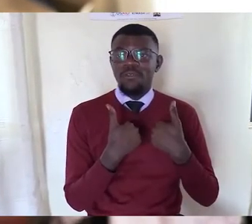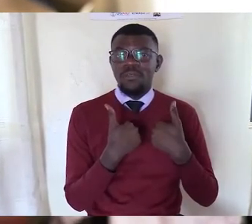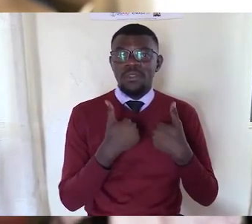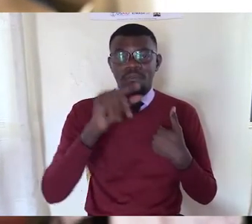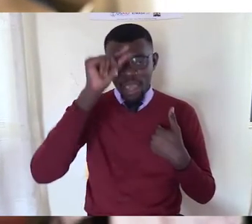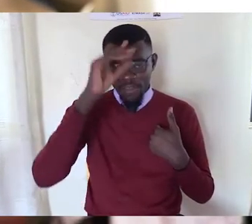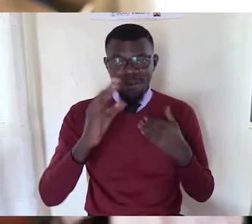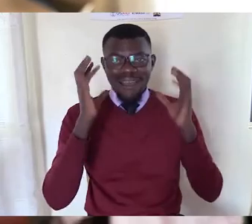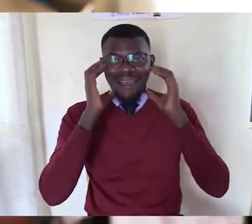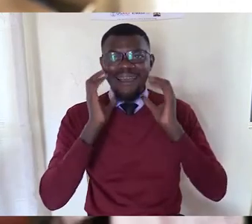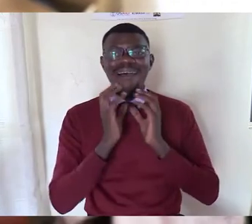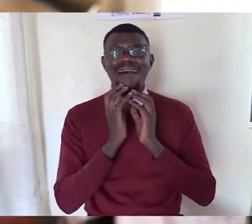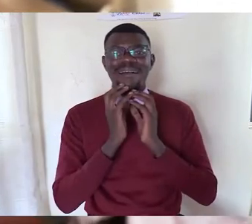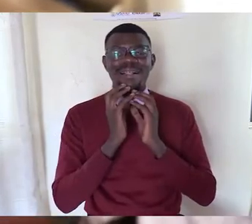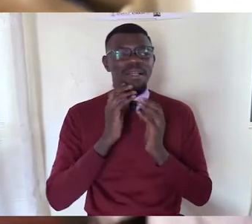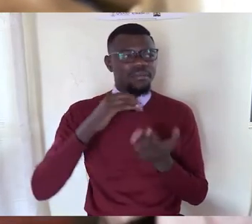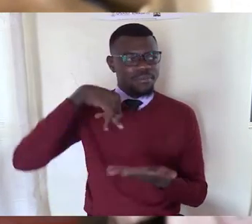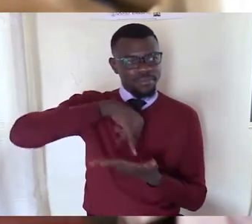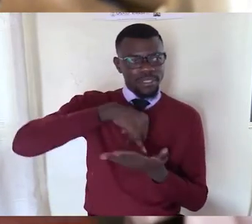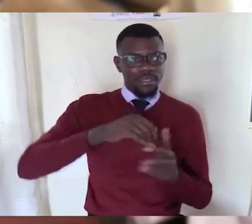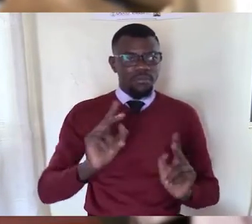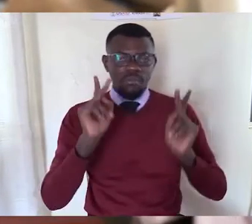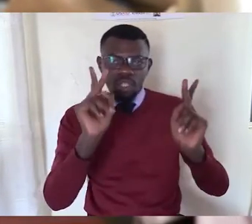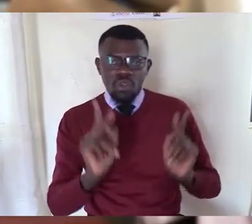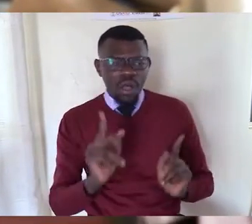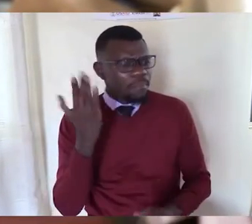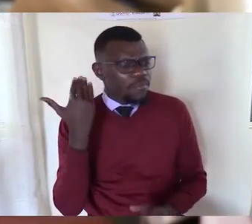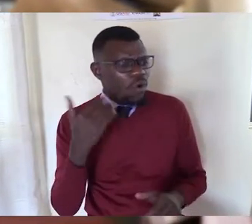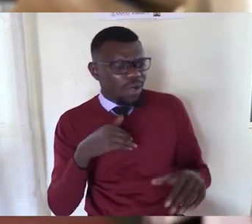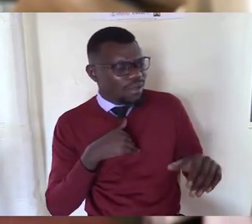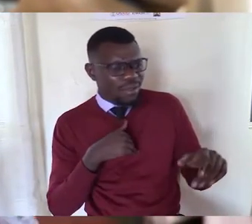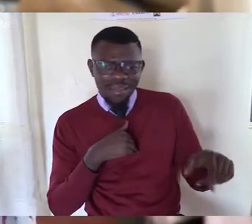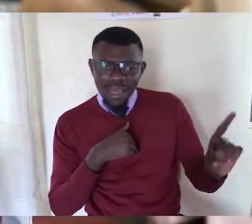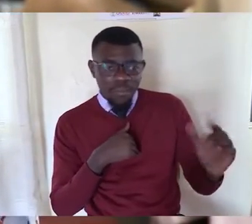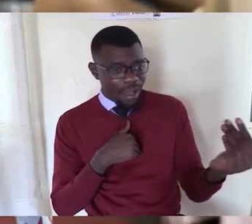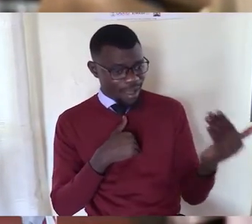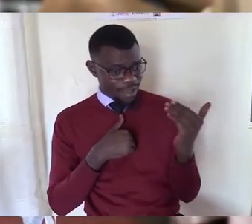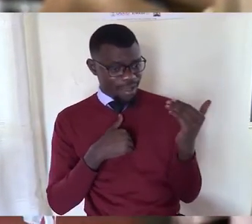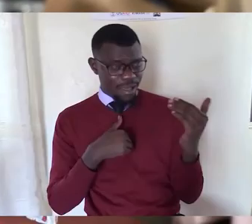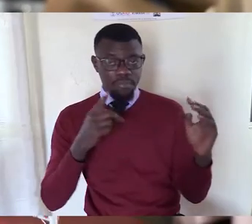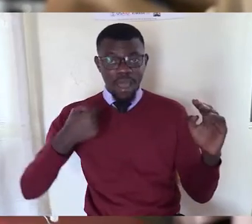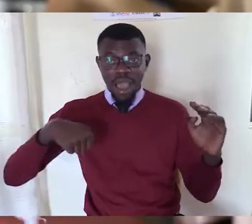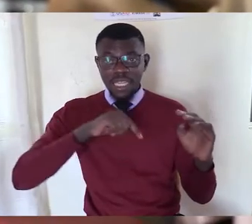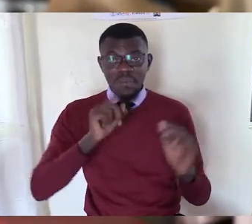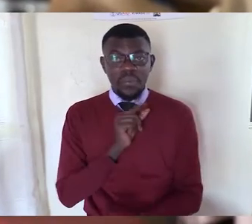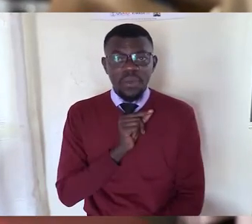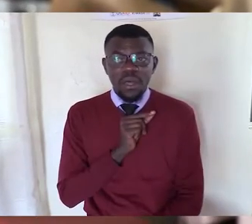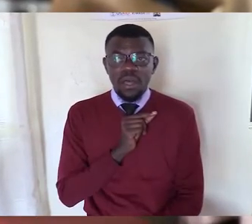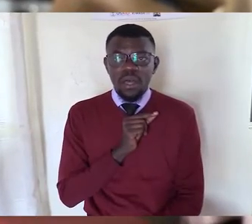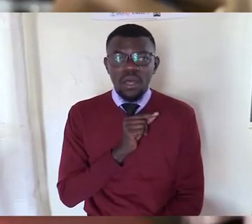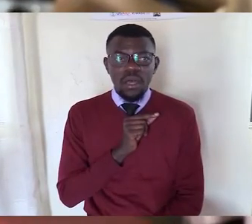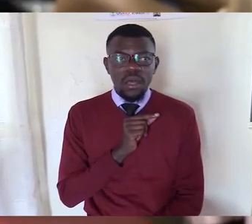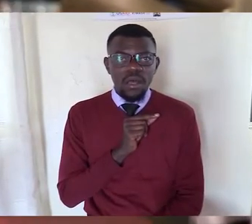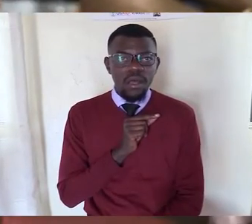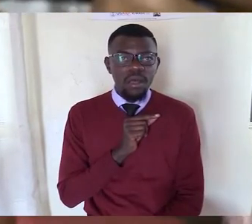Governor Anyang Nyong'o was part of the meeting. And we asked, if nothing else, our Raila has